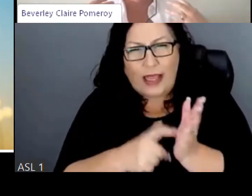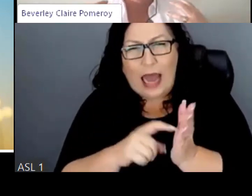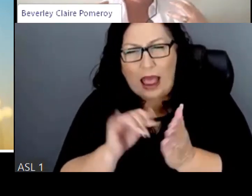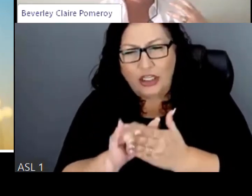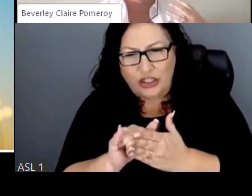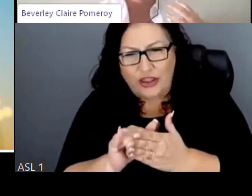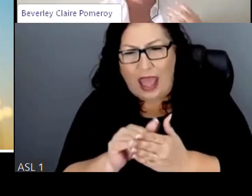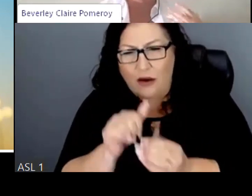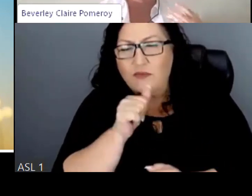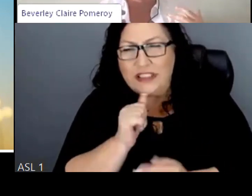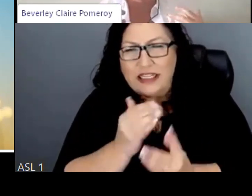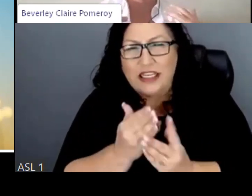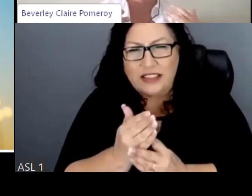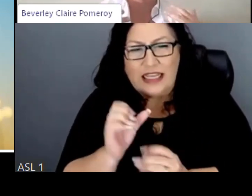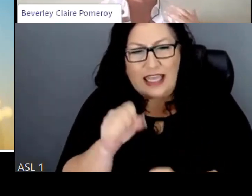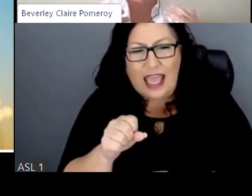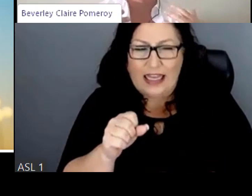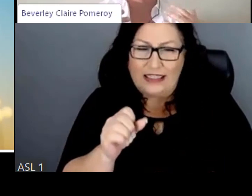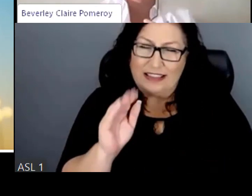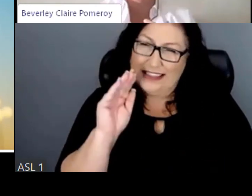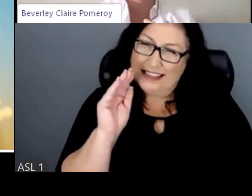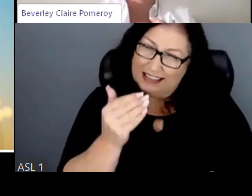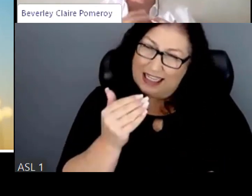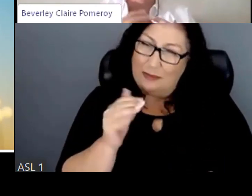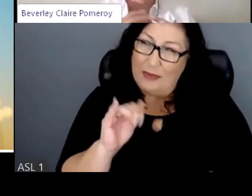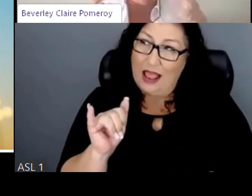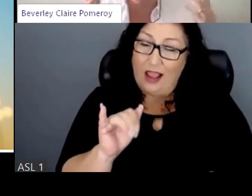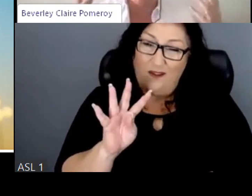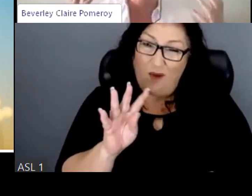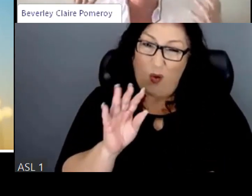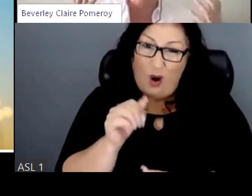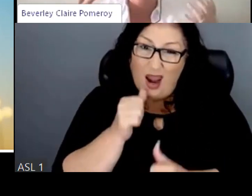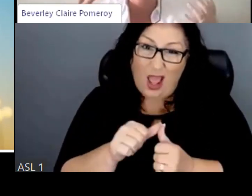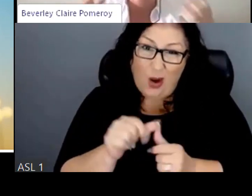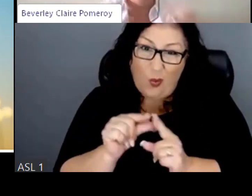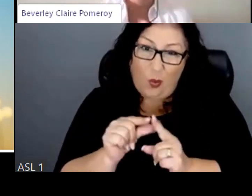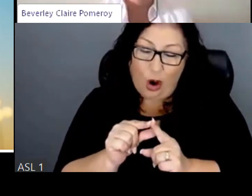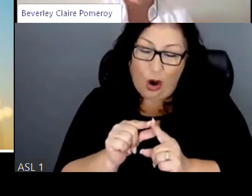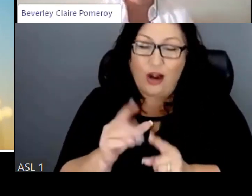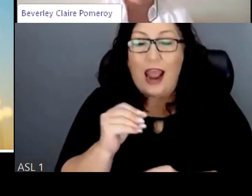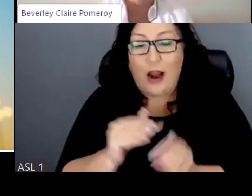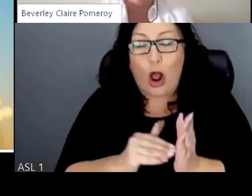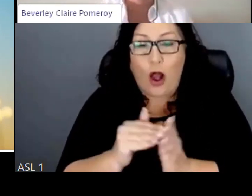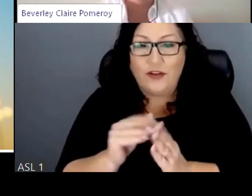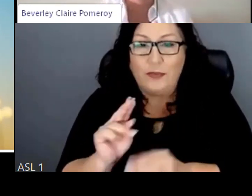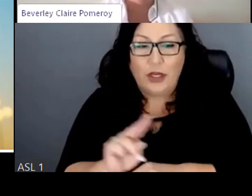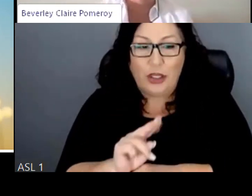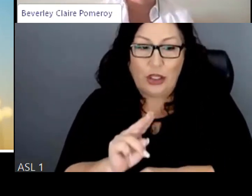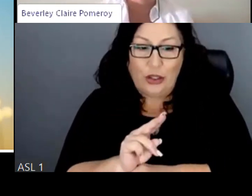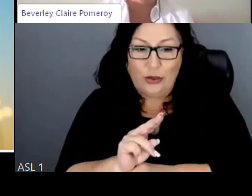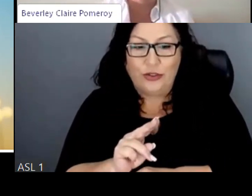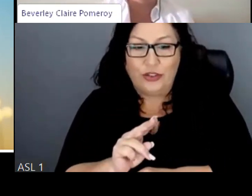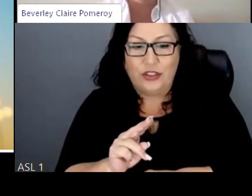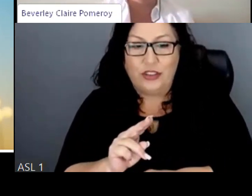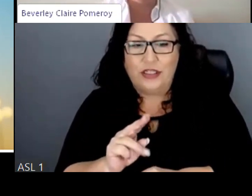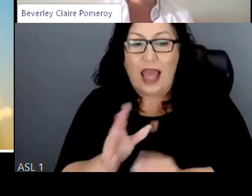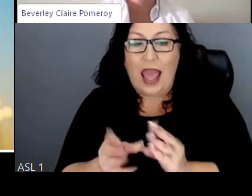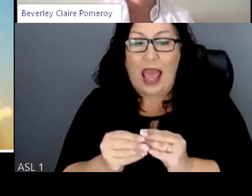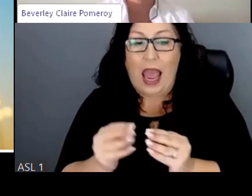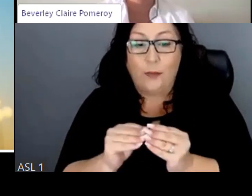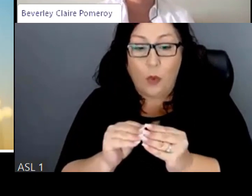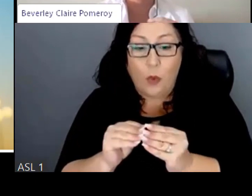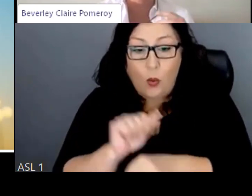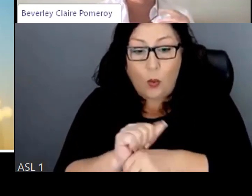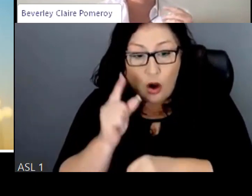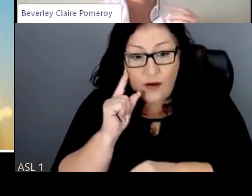want to acknowledge that resiliency can be seen really as a four-letter word, and it's often been used to add more workload on